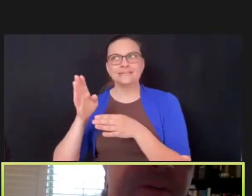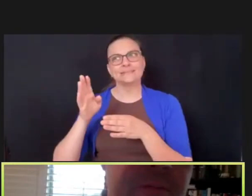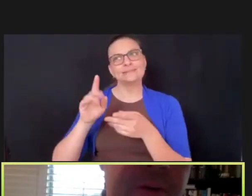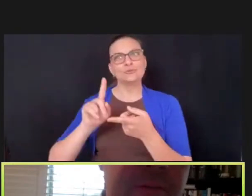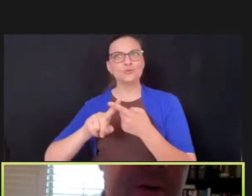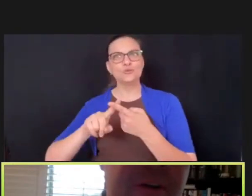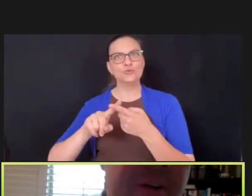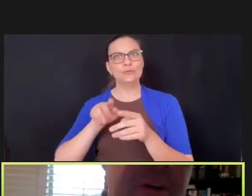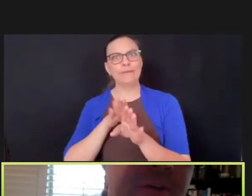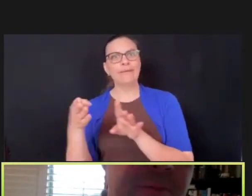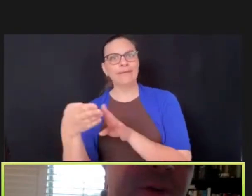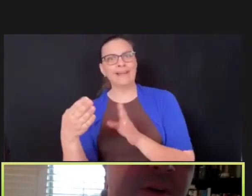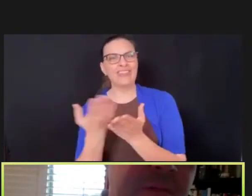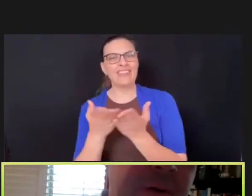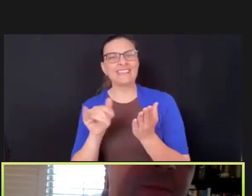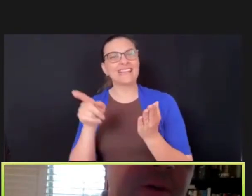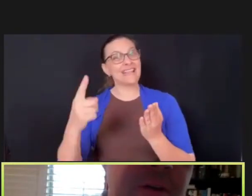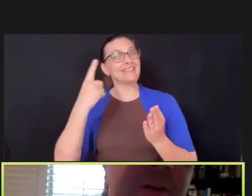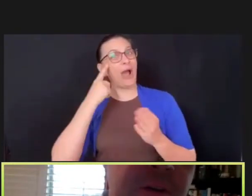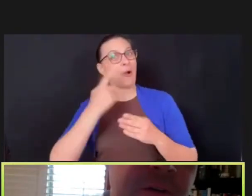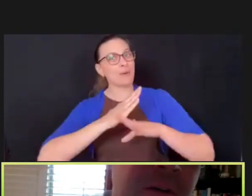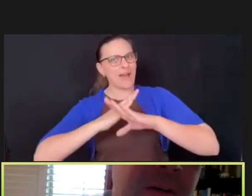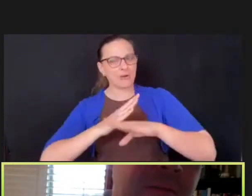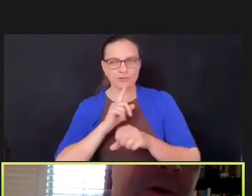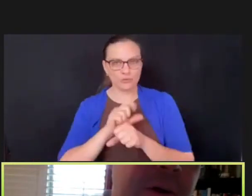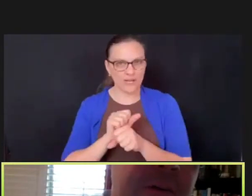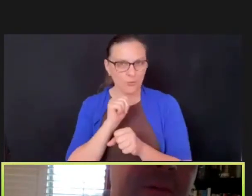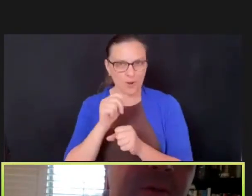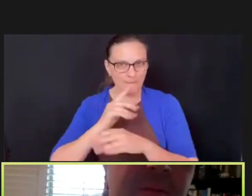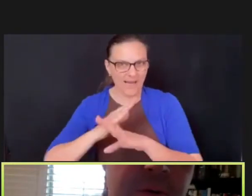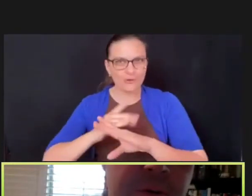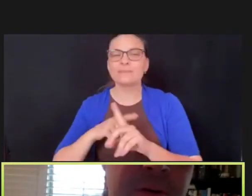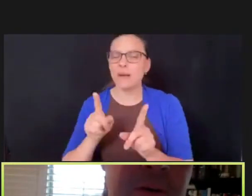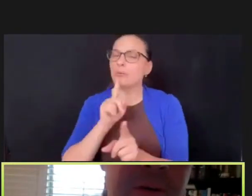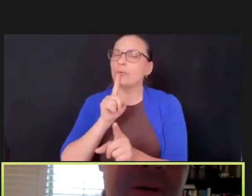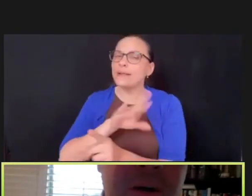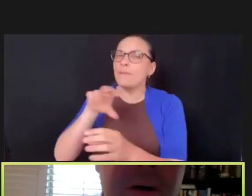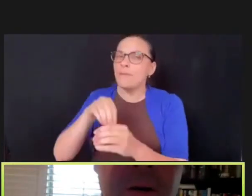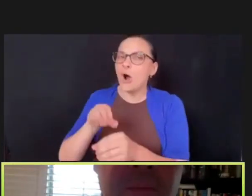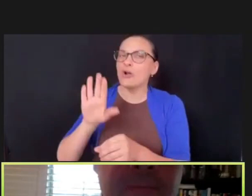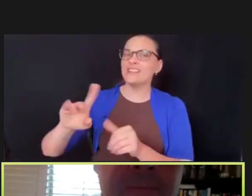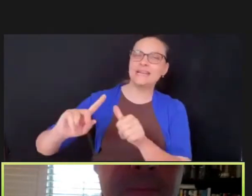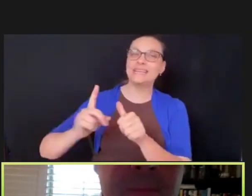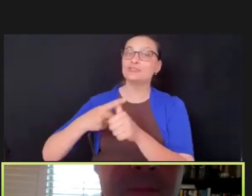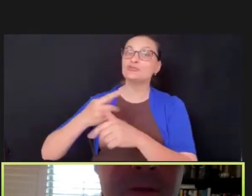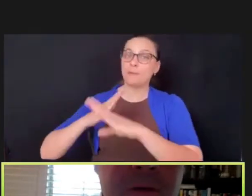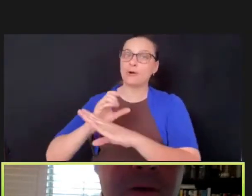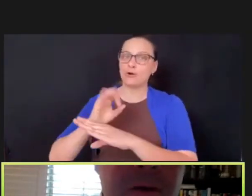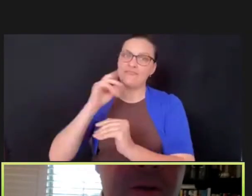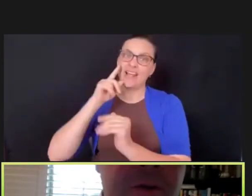but they were just kind of part of that initial barrier of expectation, for lack of a better word.